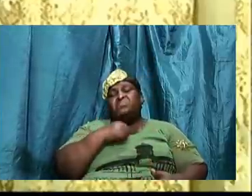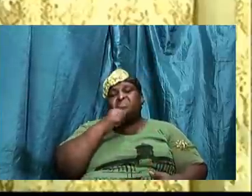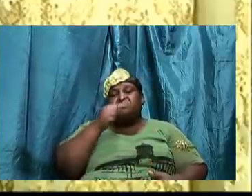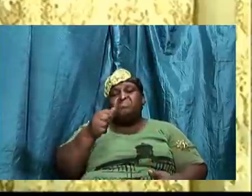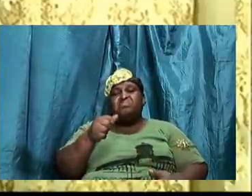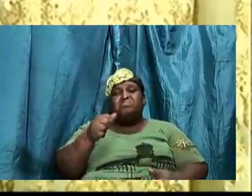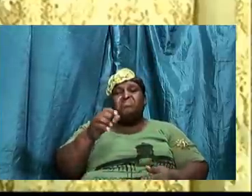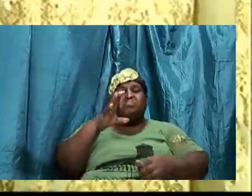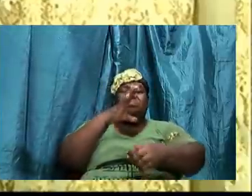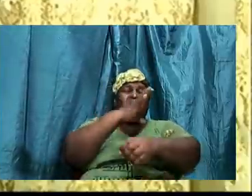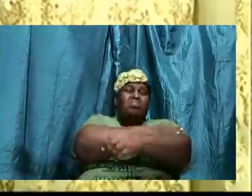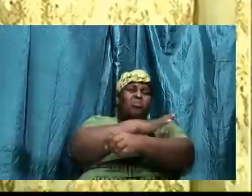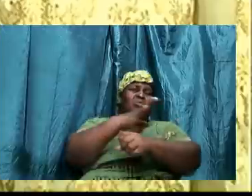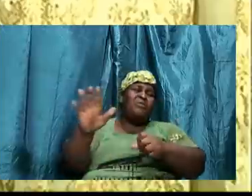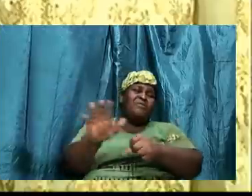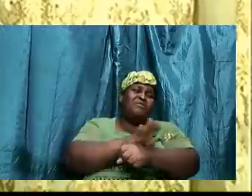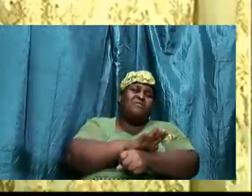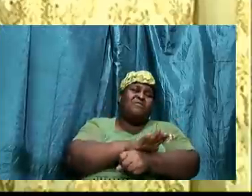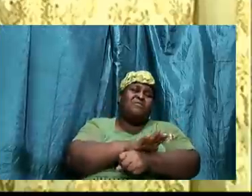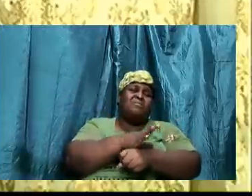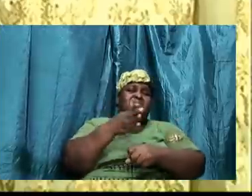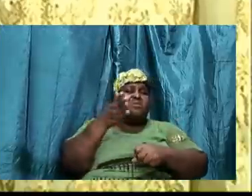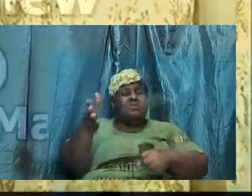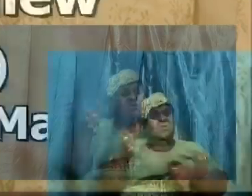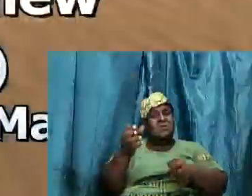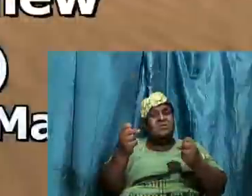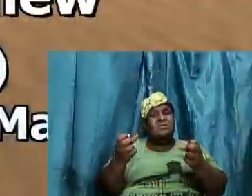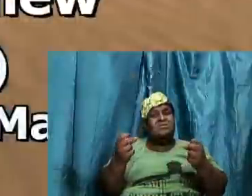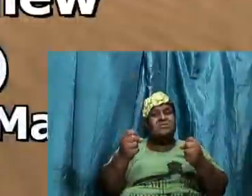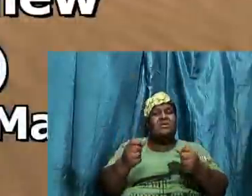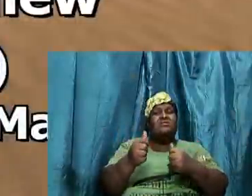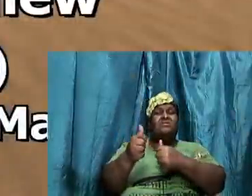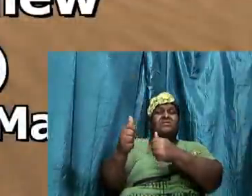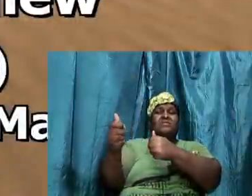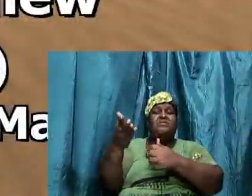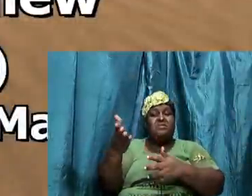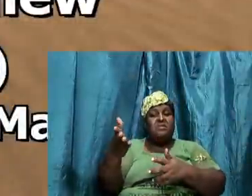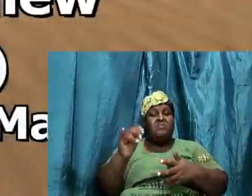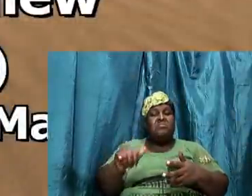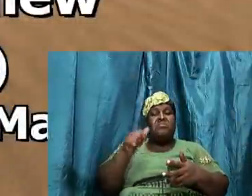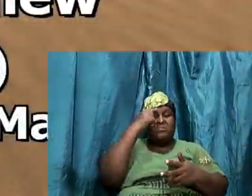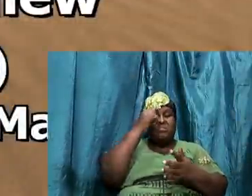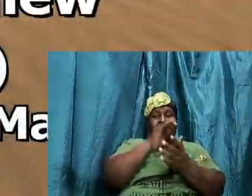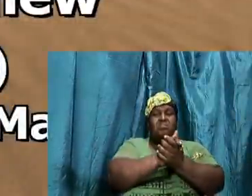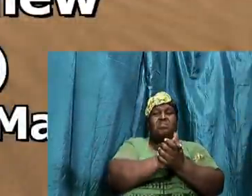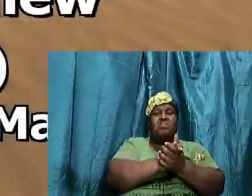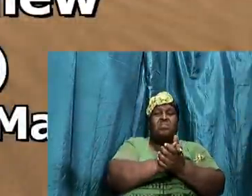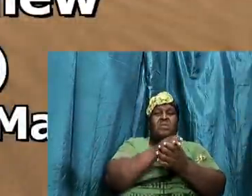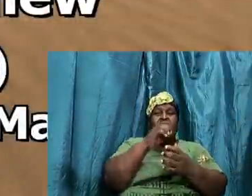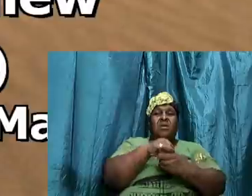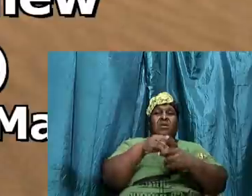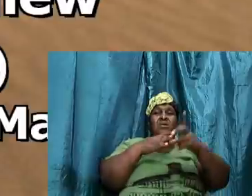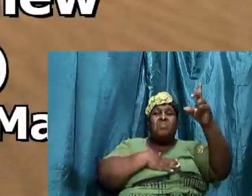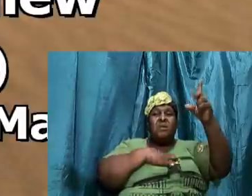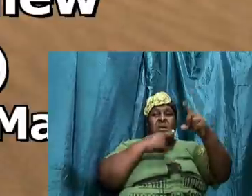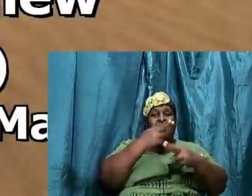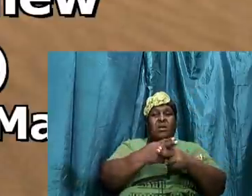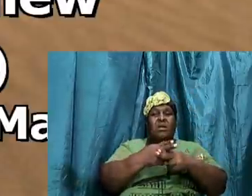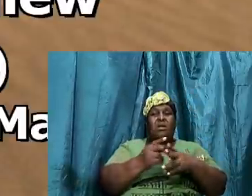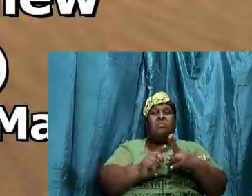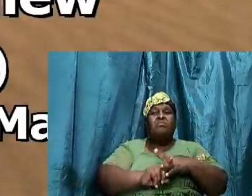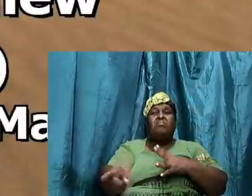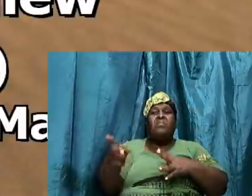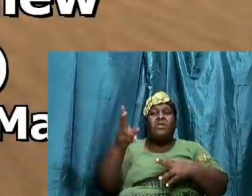these signs shall follow them that believe. In my name, they shall cast out devils. They